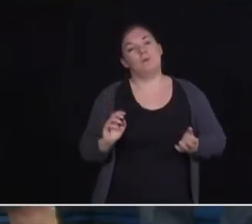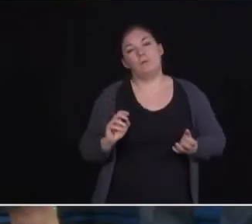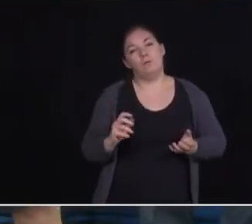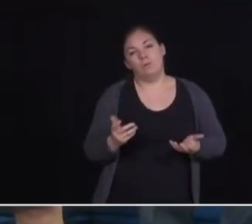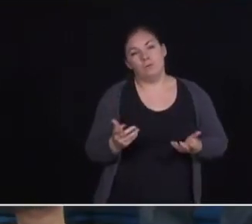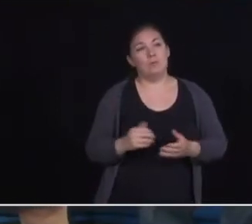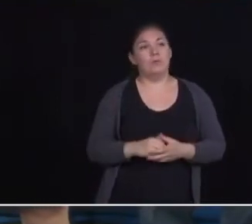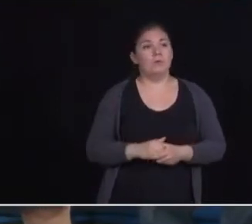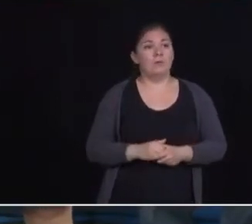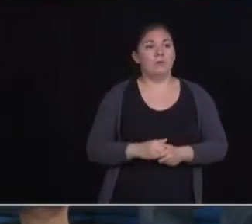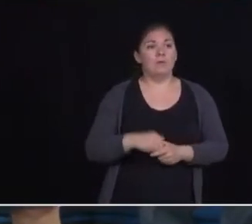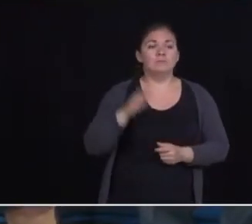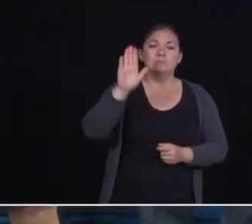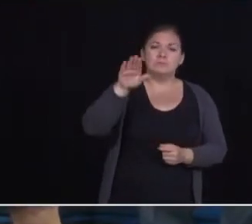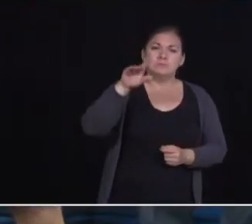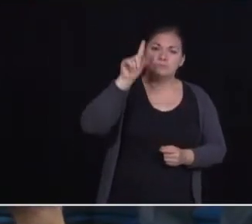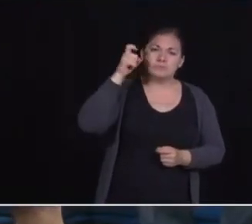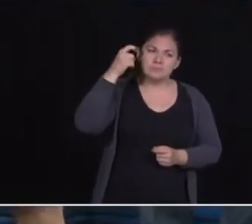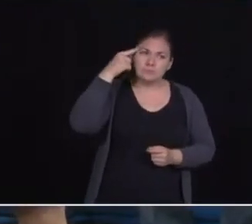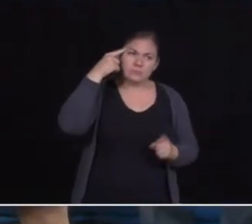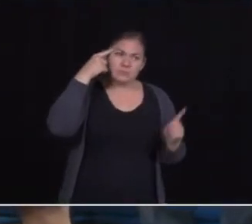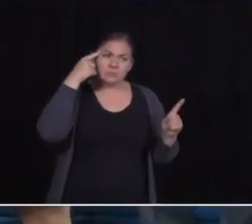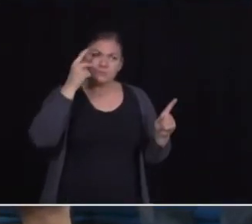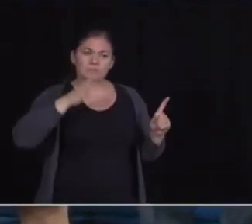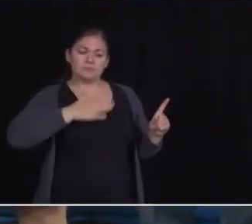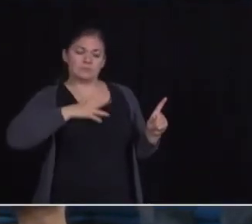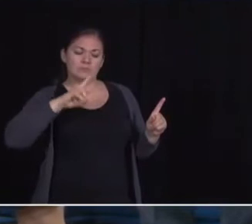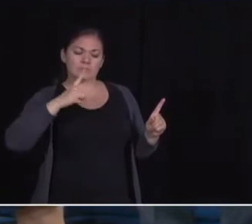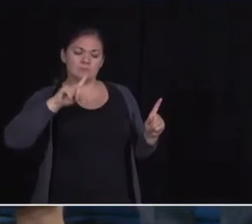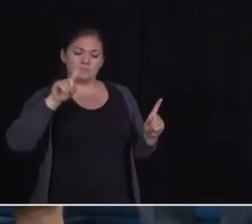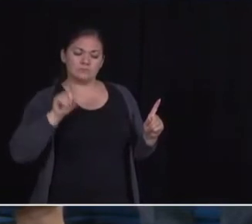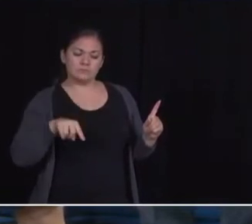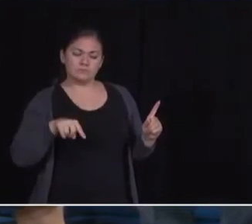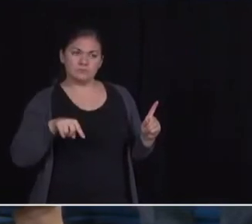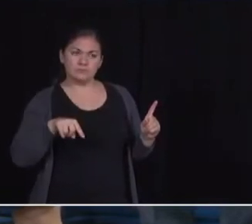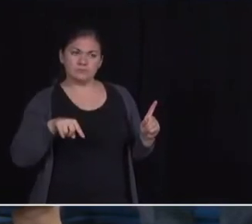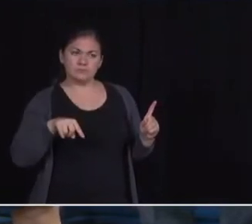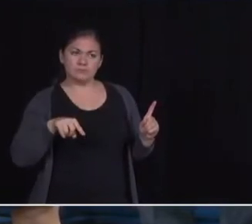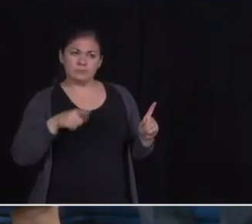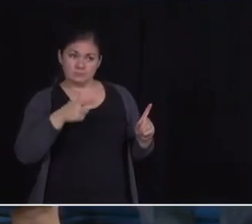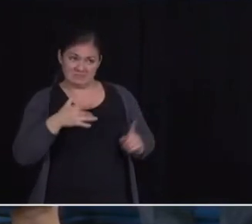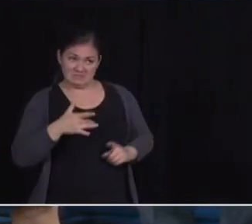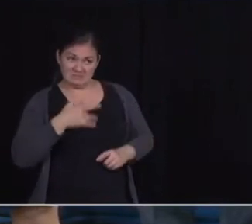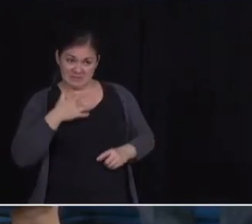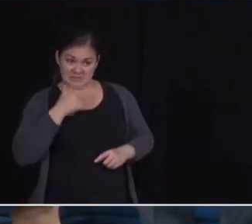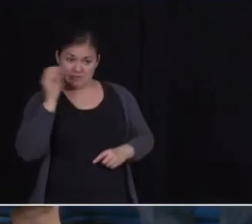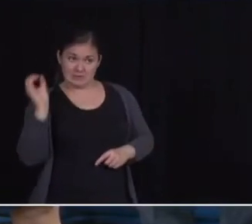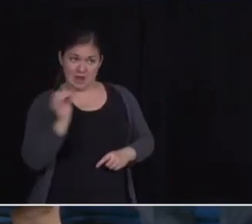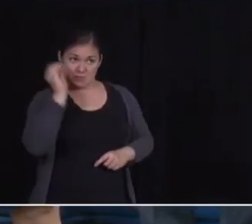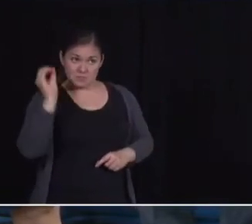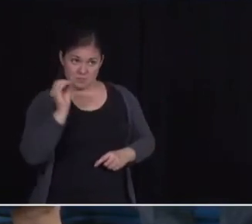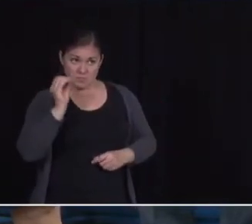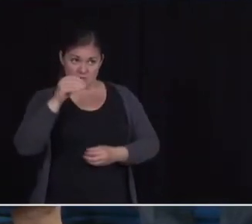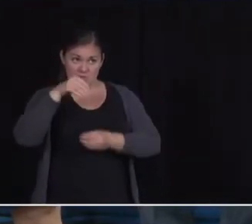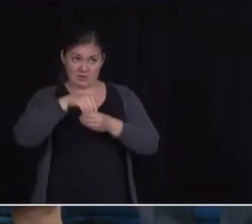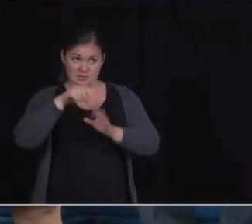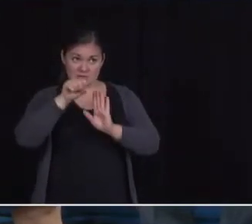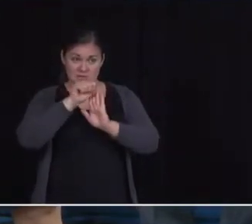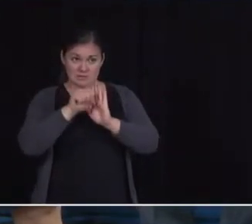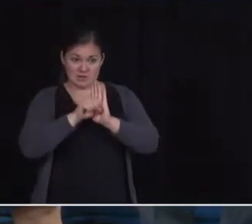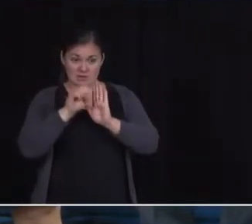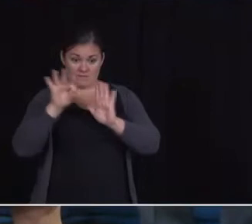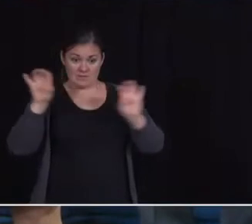to re-ask the second question there, do you believe that Ontario is currently back in a state of emergency?